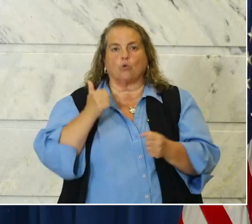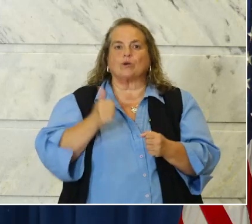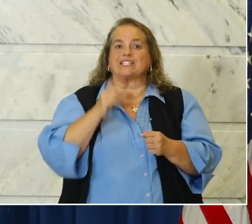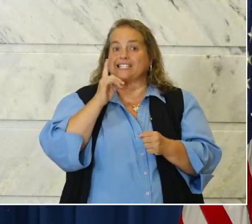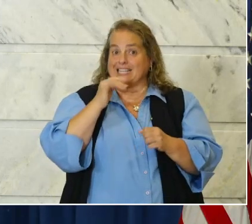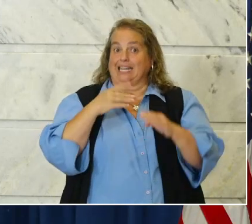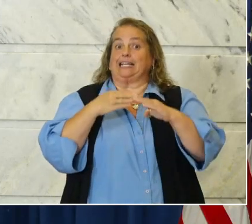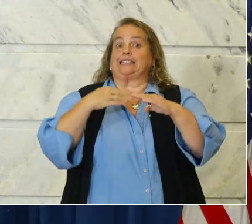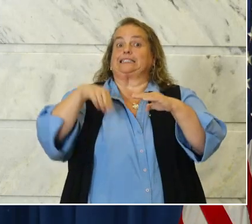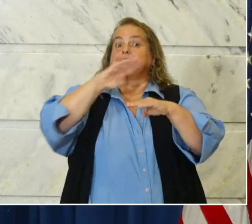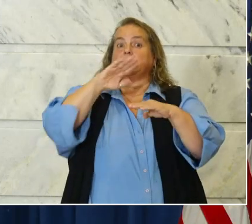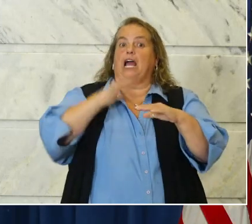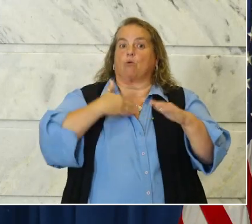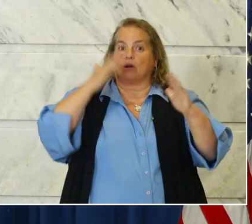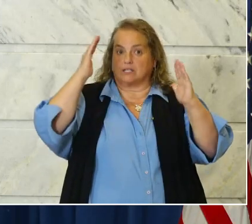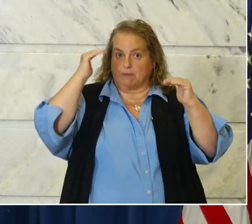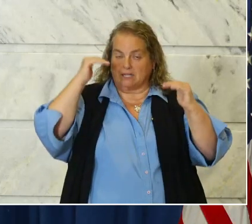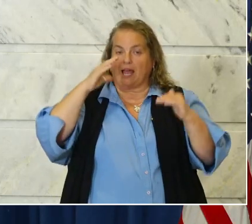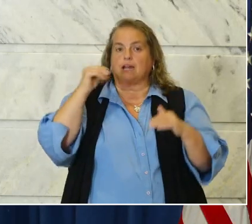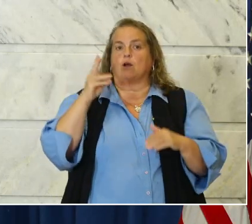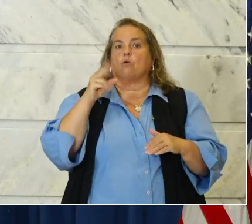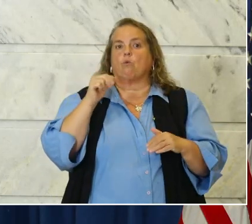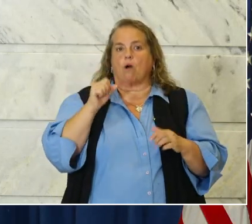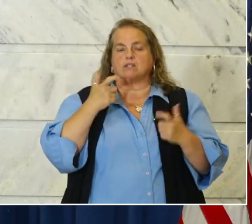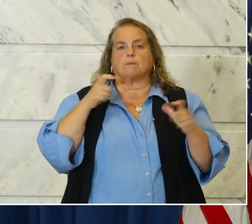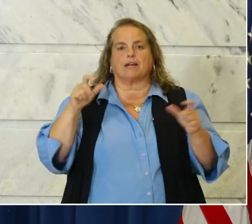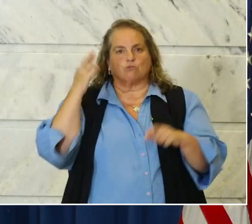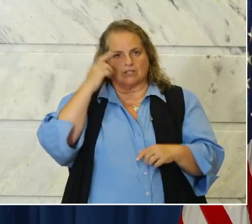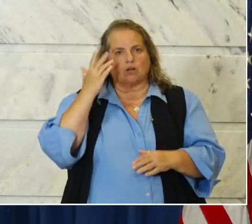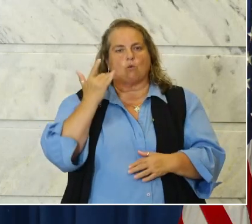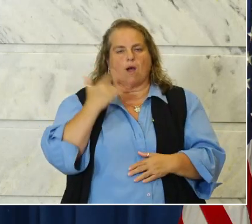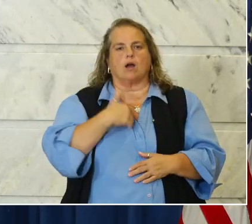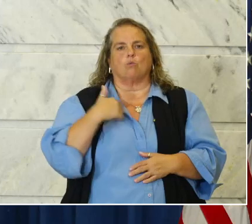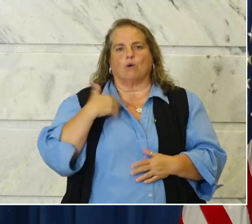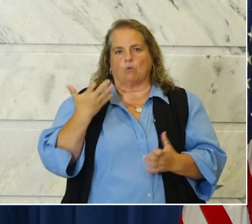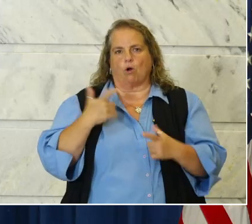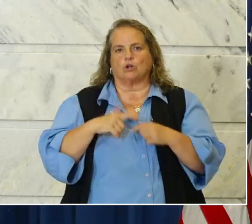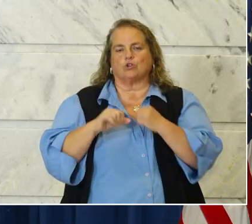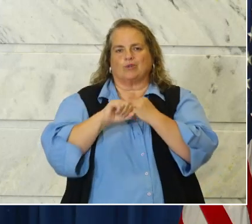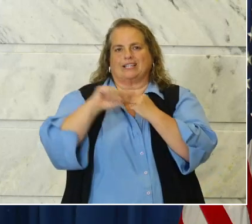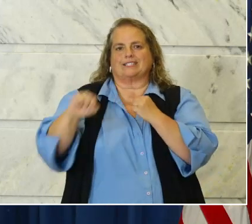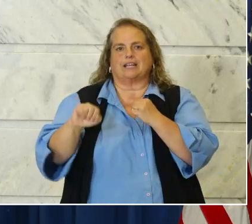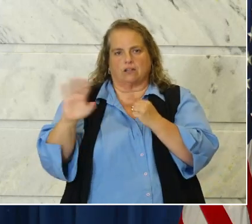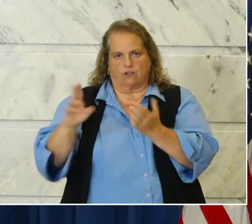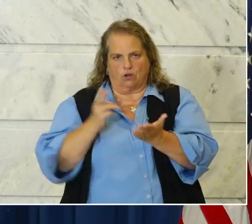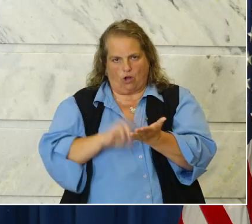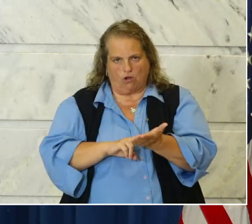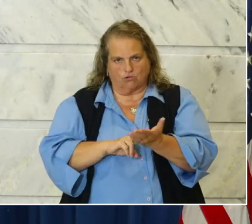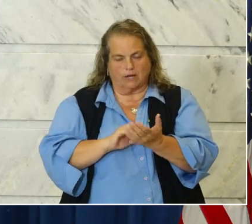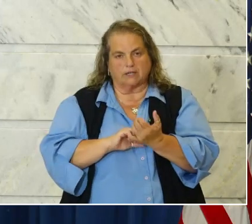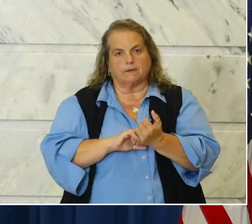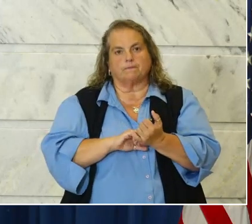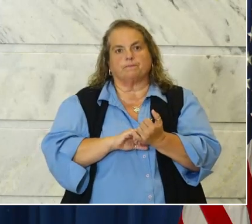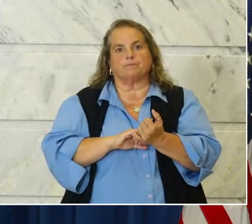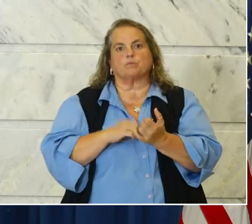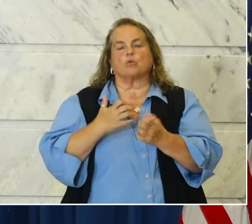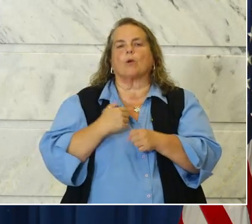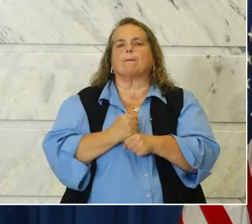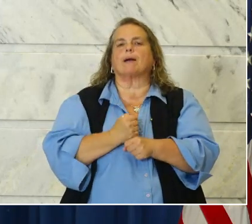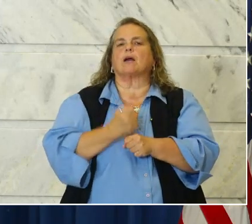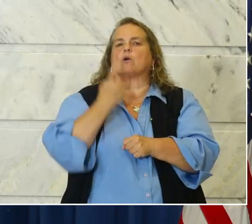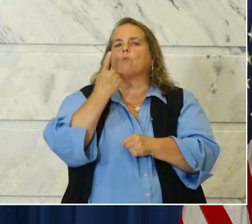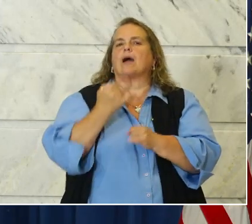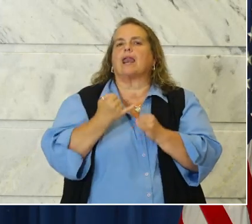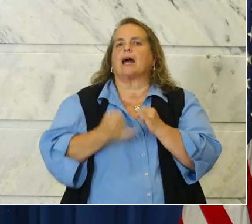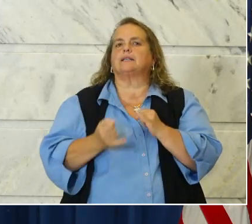our expectations and was a substantial reason why we wanted to extend that contract. I just want to make one